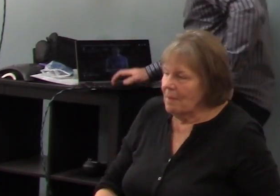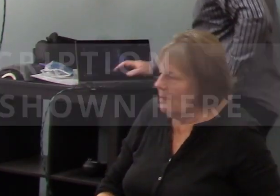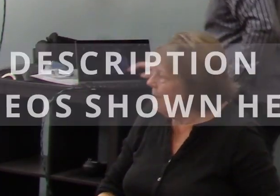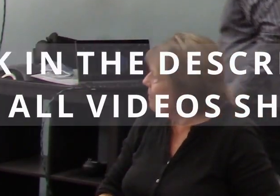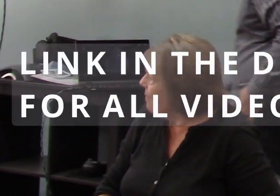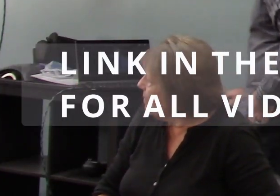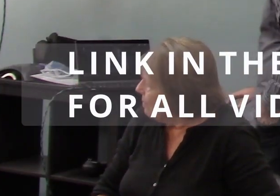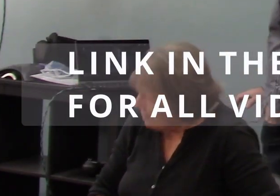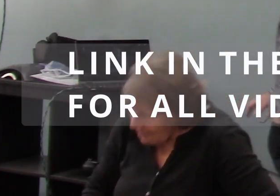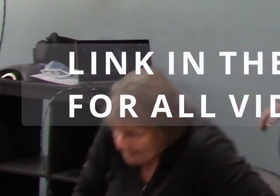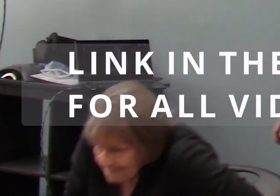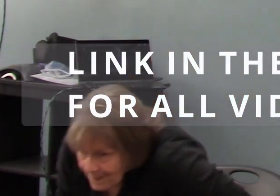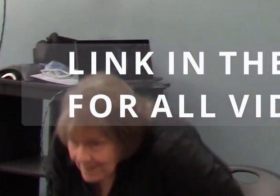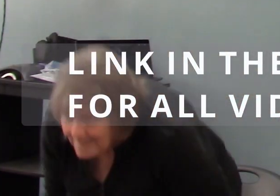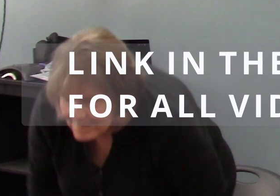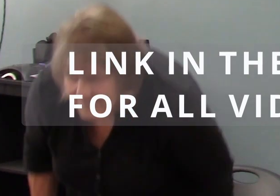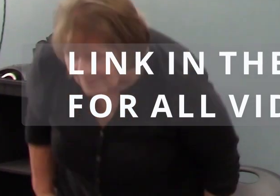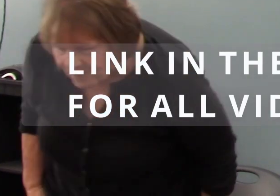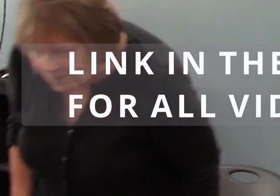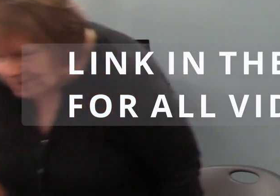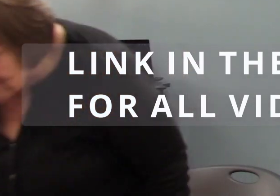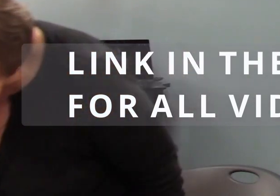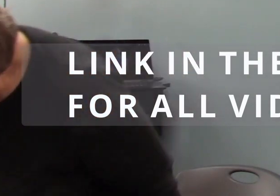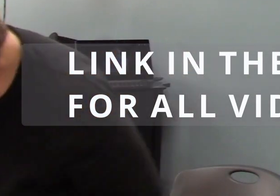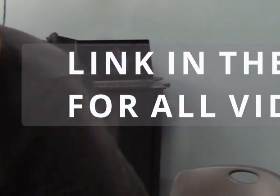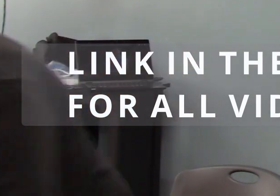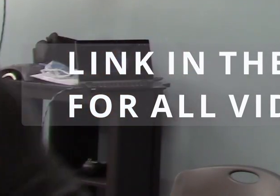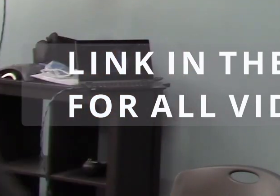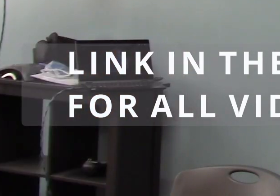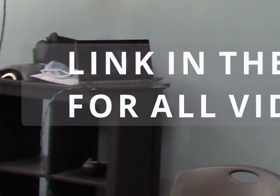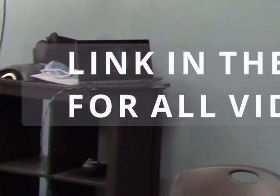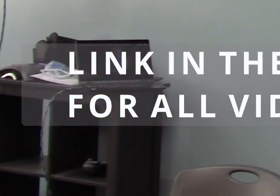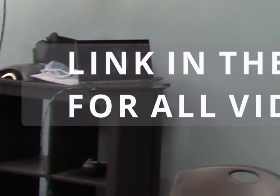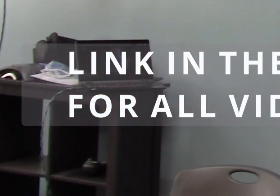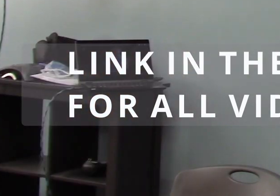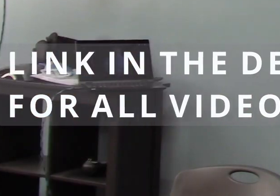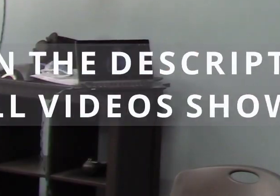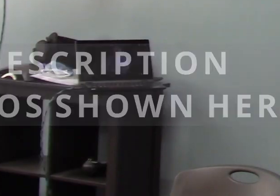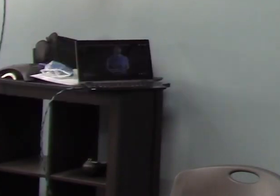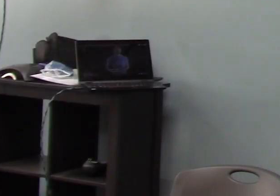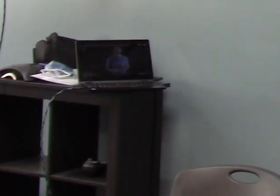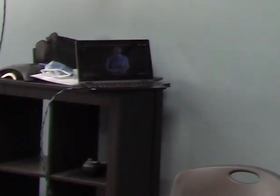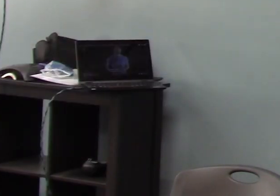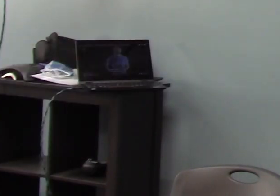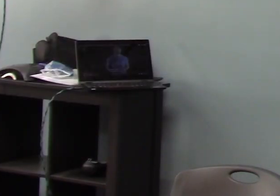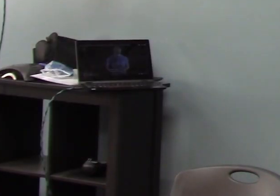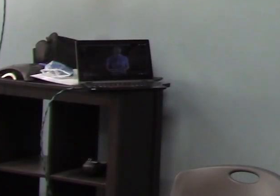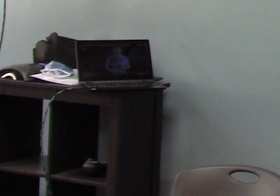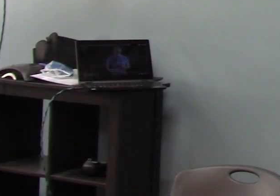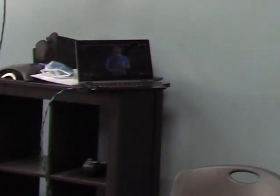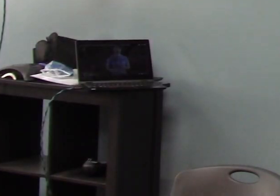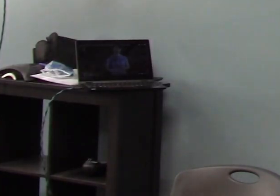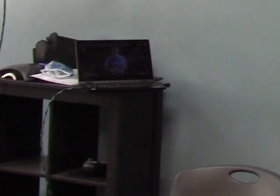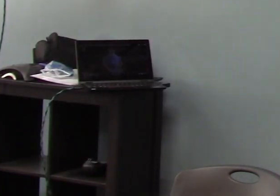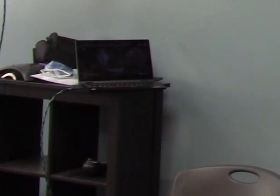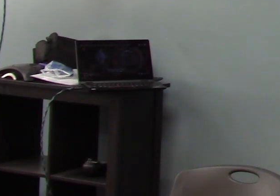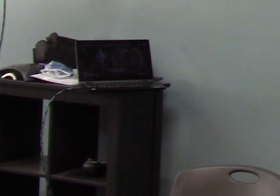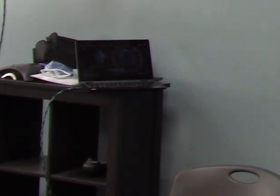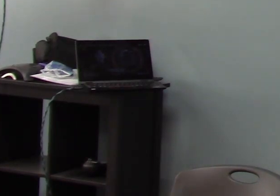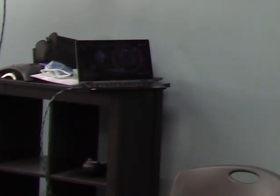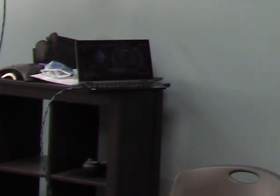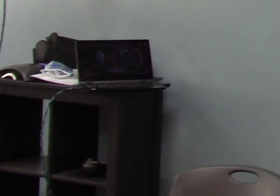at your leisure if you want to. Why essentially all cosmologists believe that it really happened. Okay, so here we The go. observable universe is